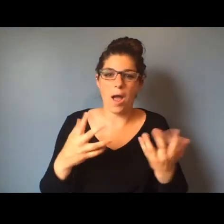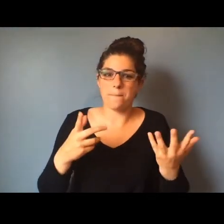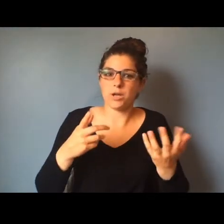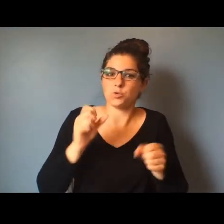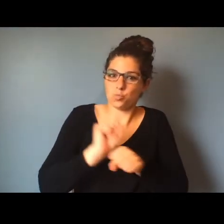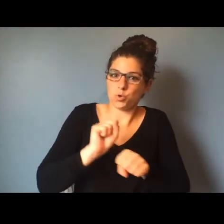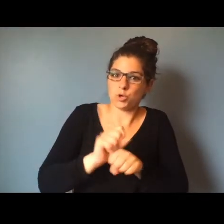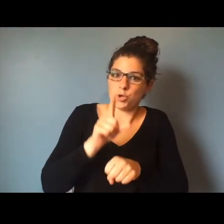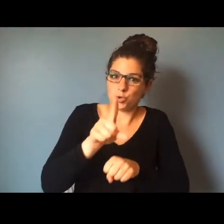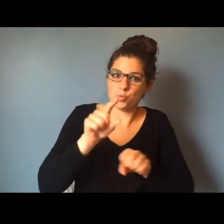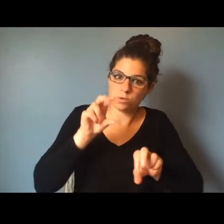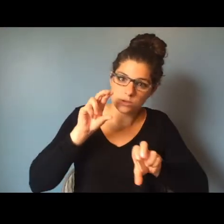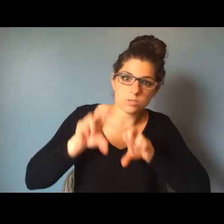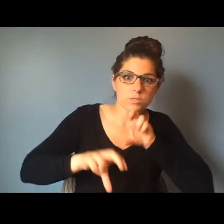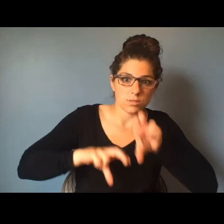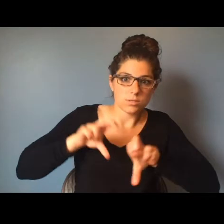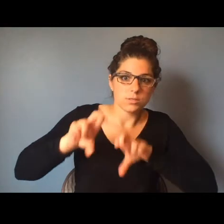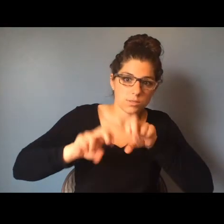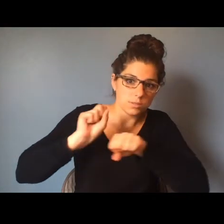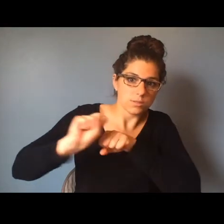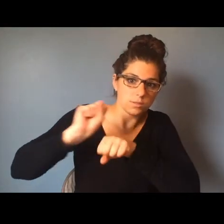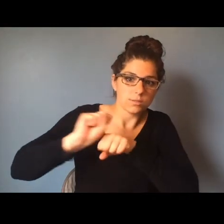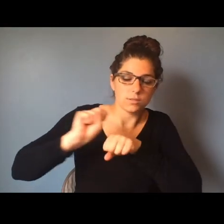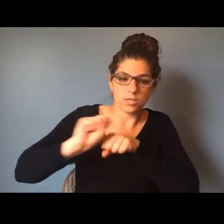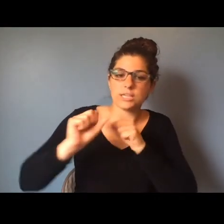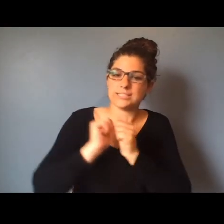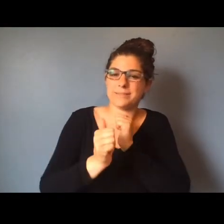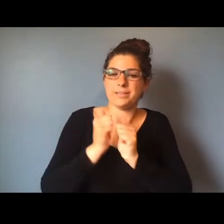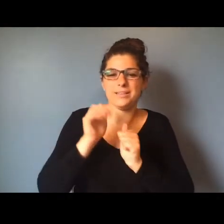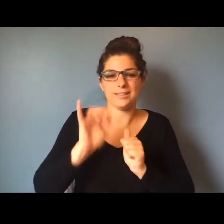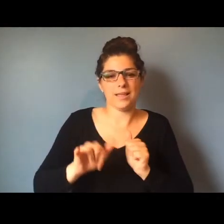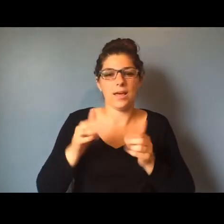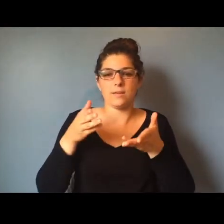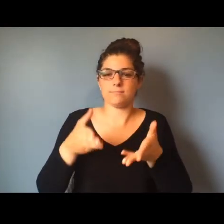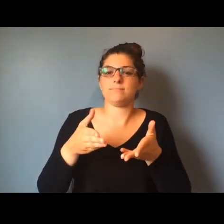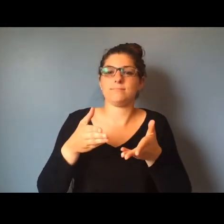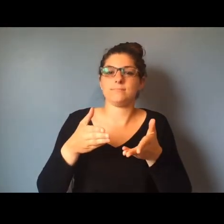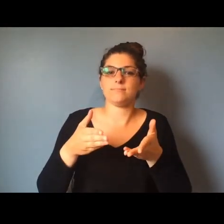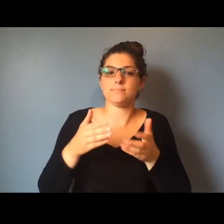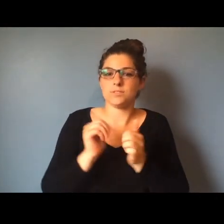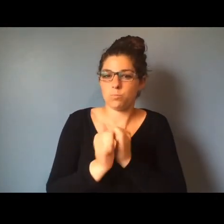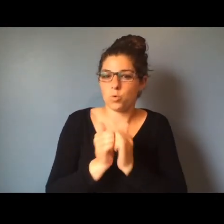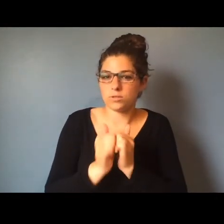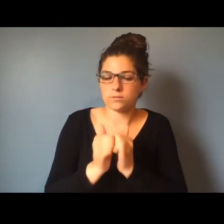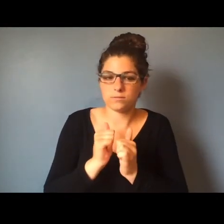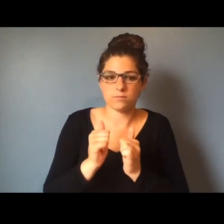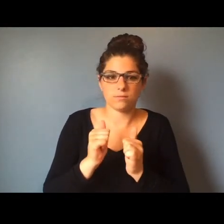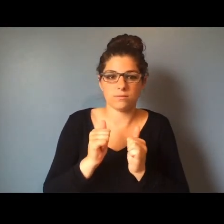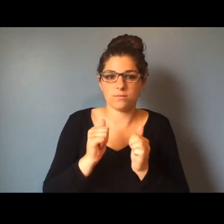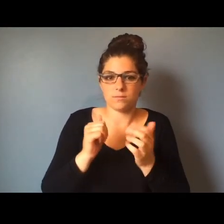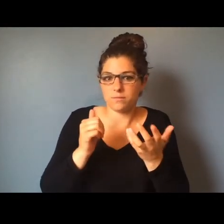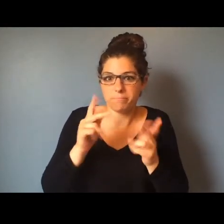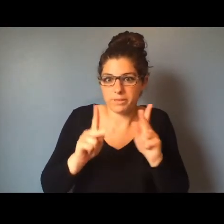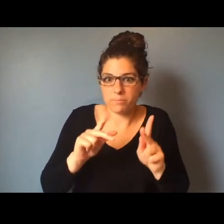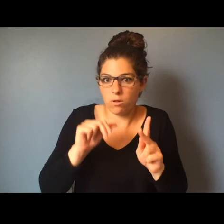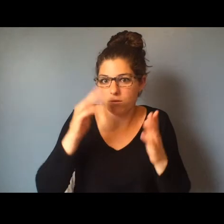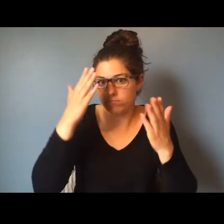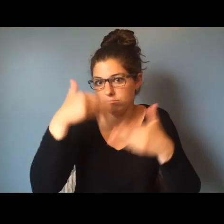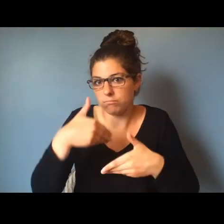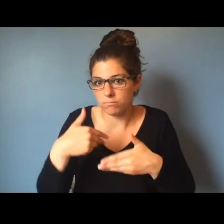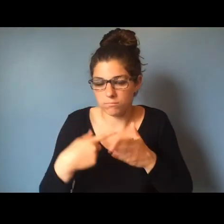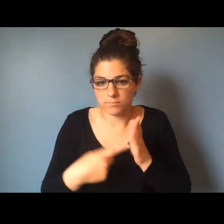put into competing at that sport, at your individual sport, at that highest level.